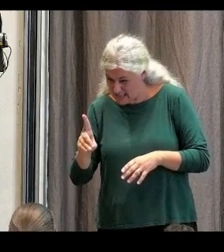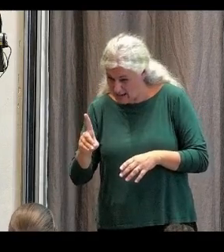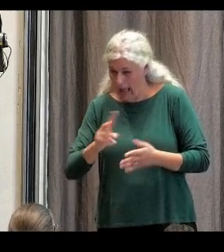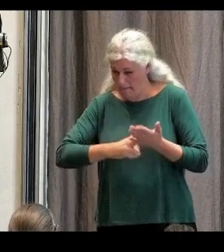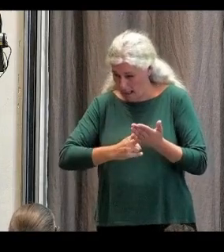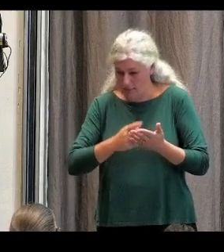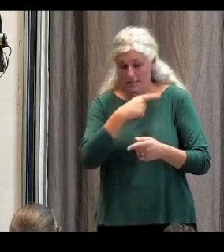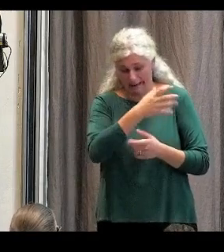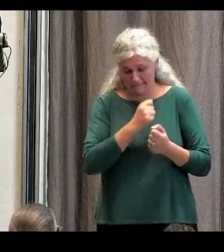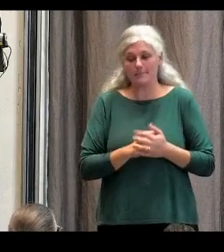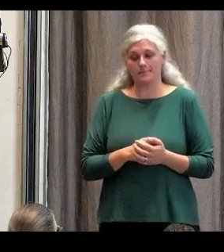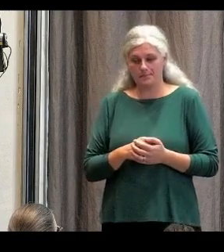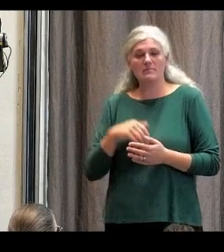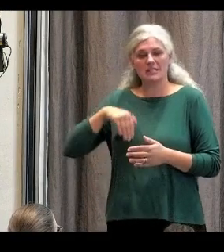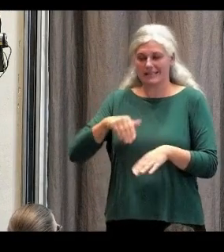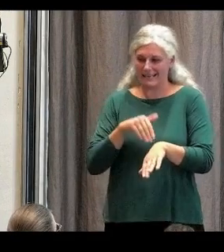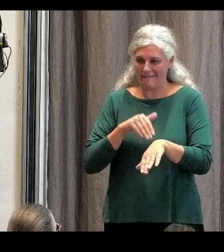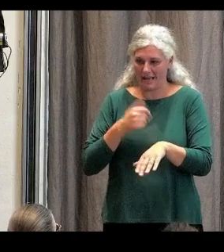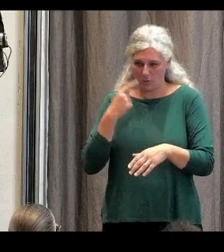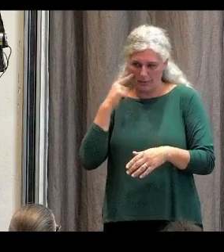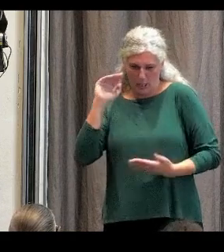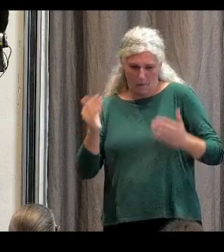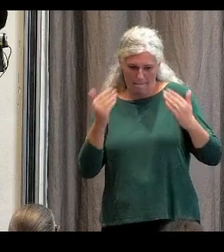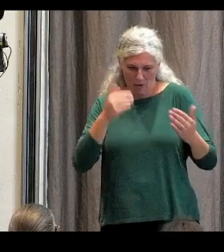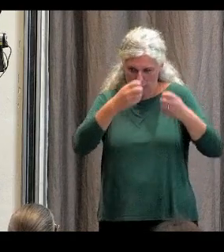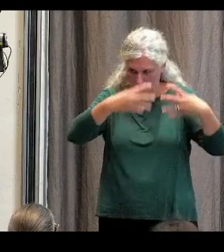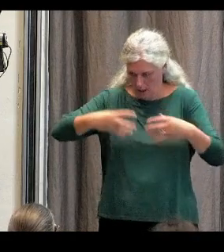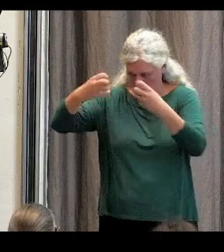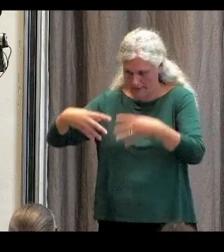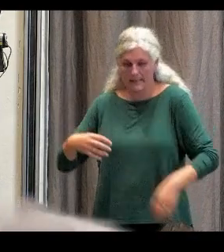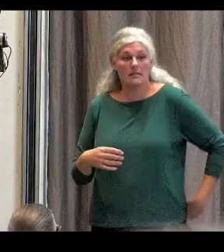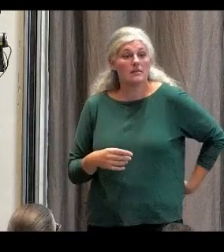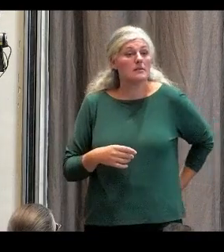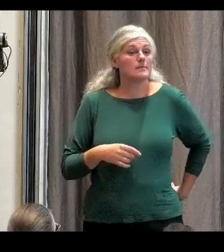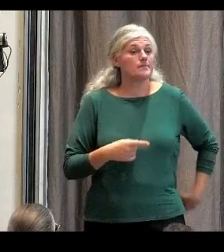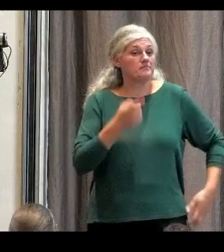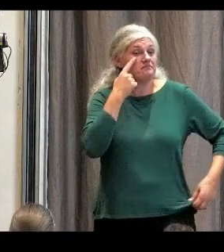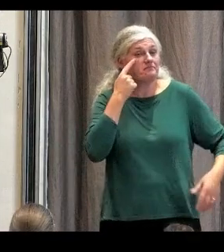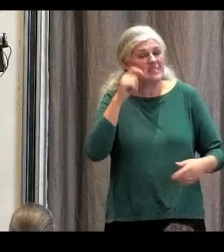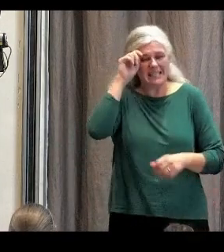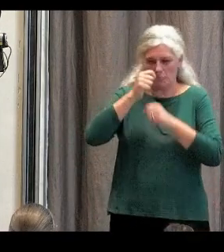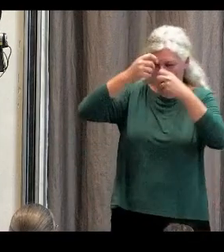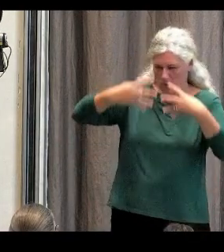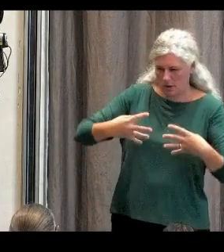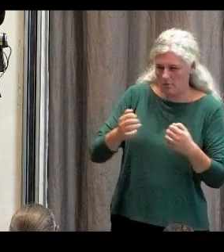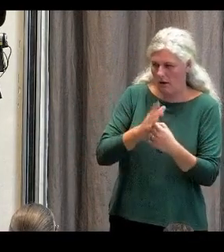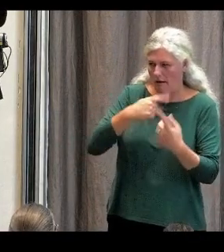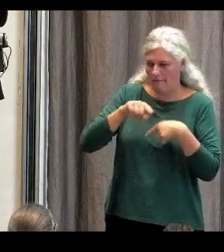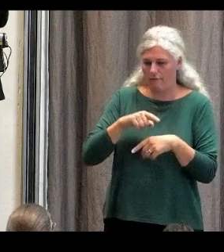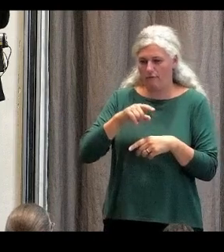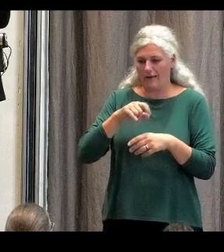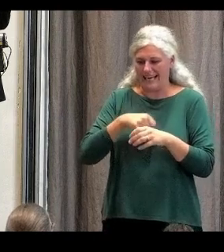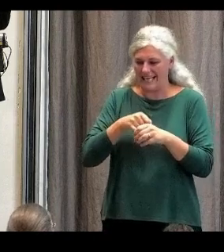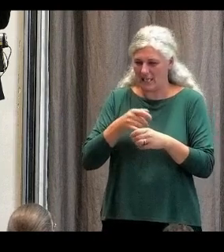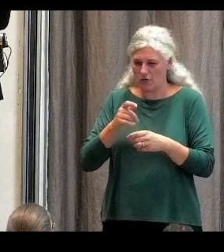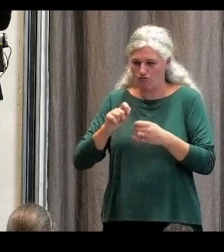side effects that they cause. So if we just put our blinkers on and think about the results of a clinical trial like